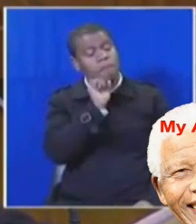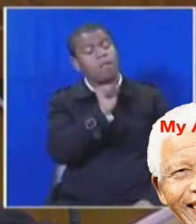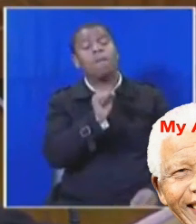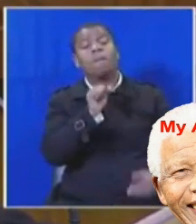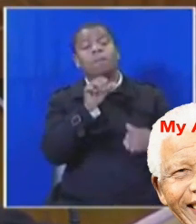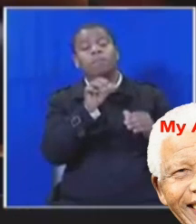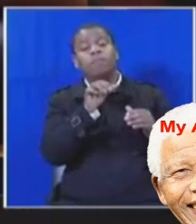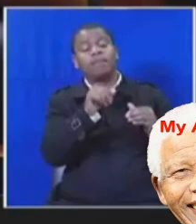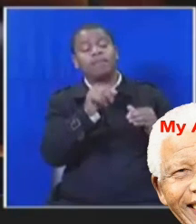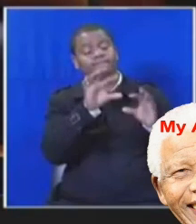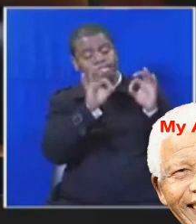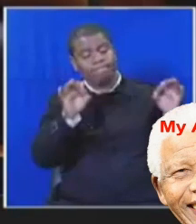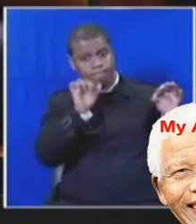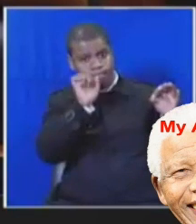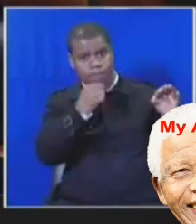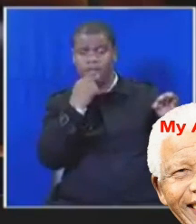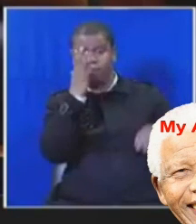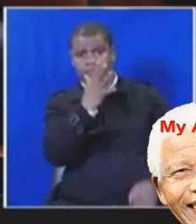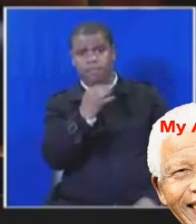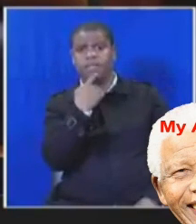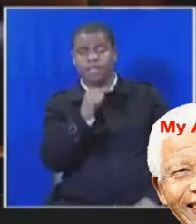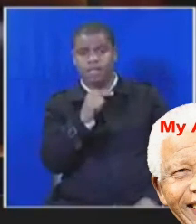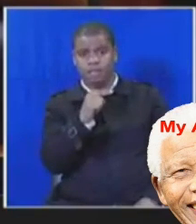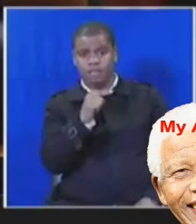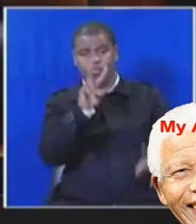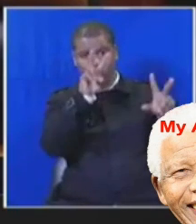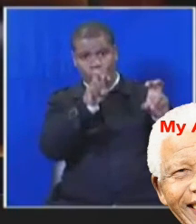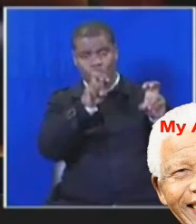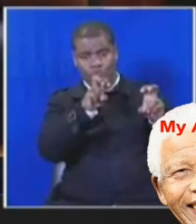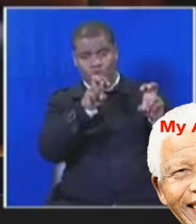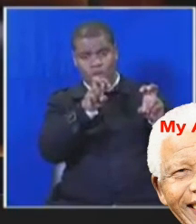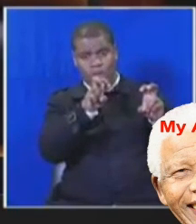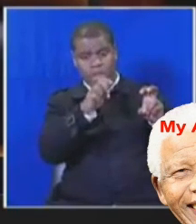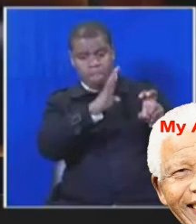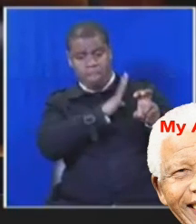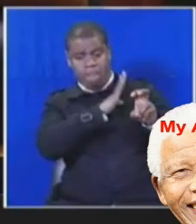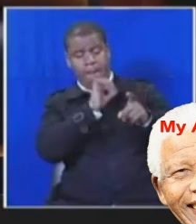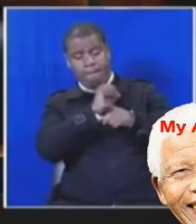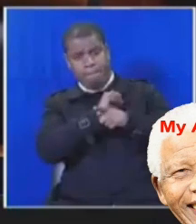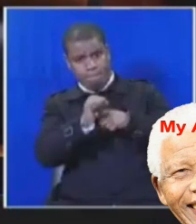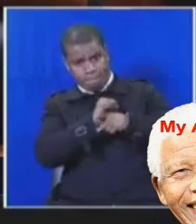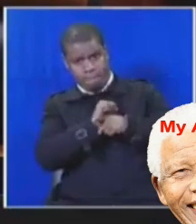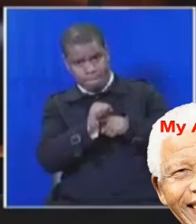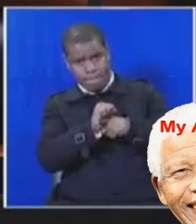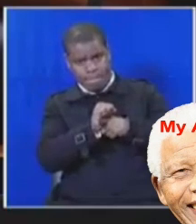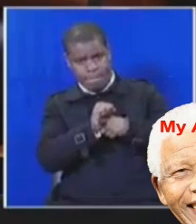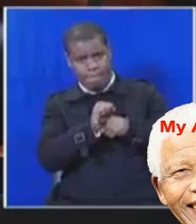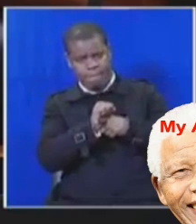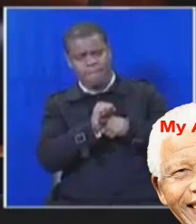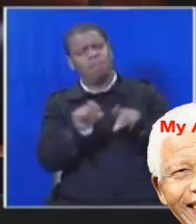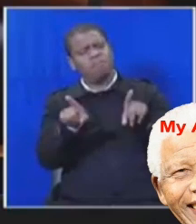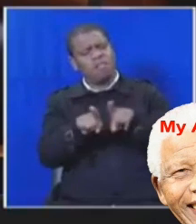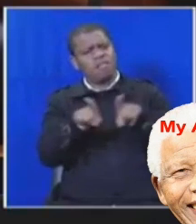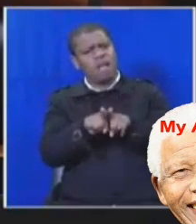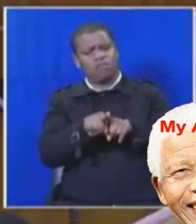statement, I think the reference you made vis-a-vis the military training borders on threatening. But it's a matter